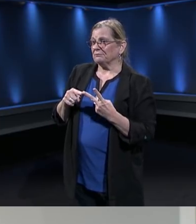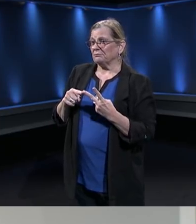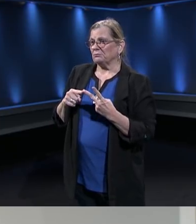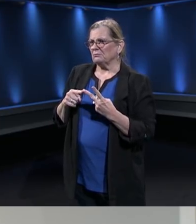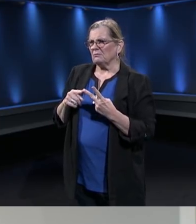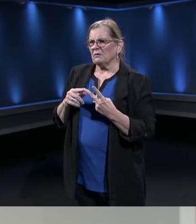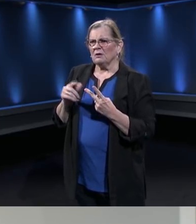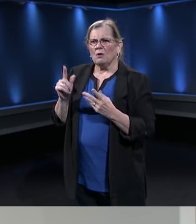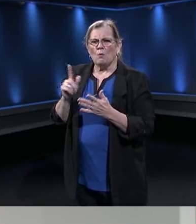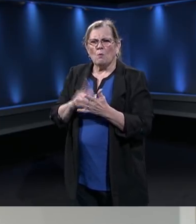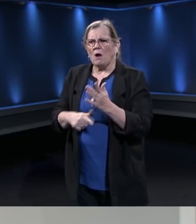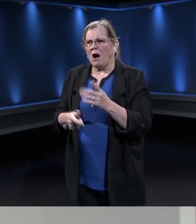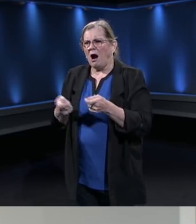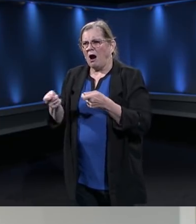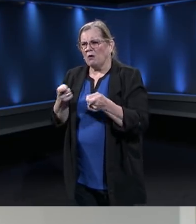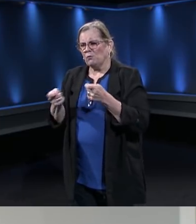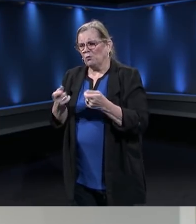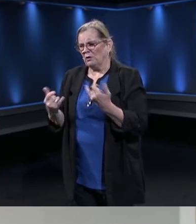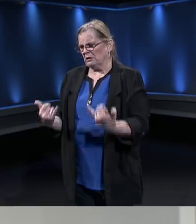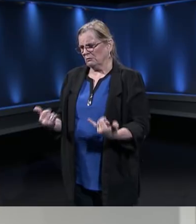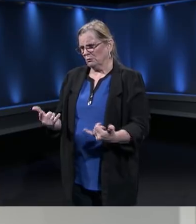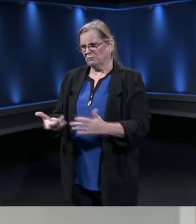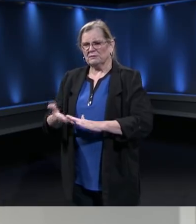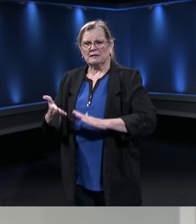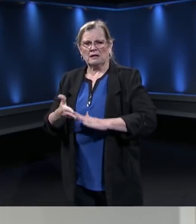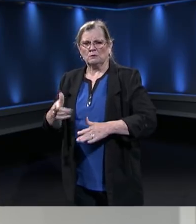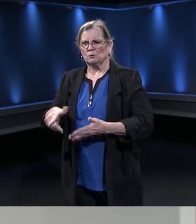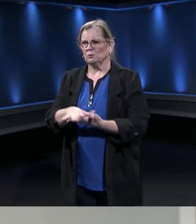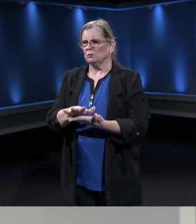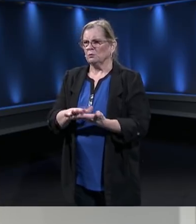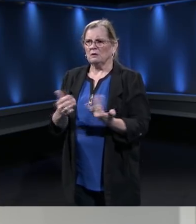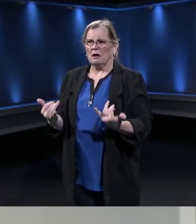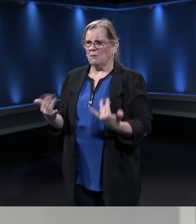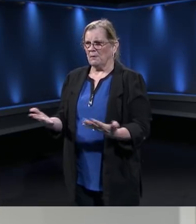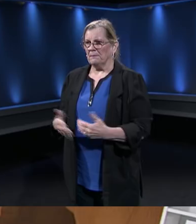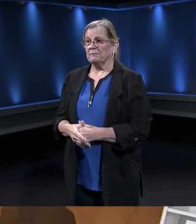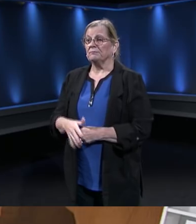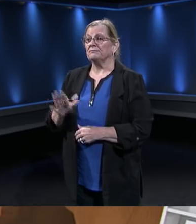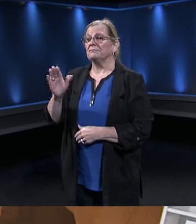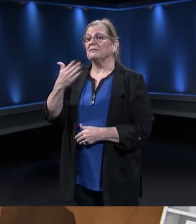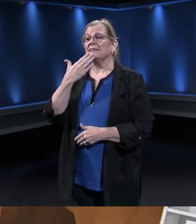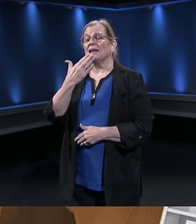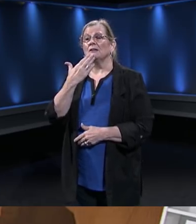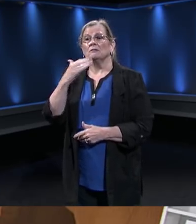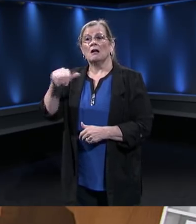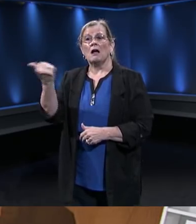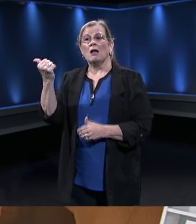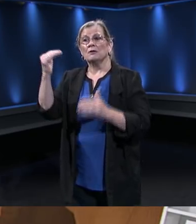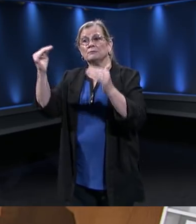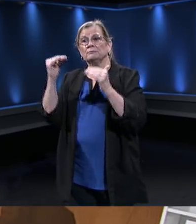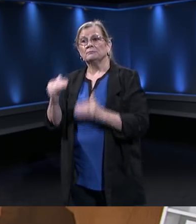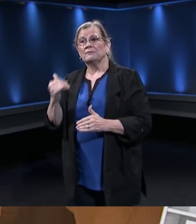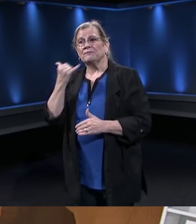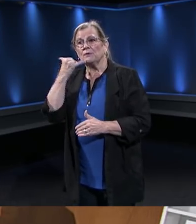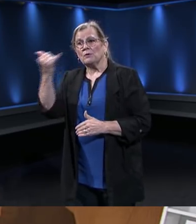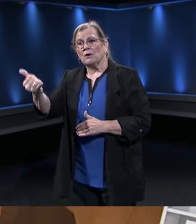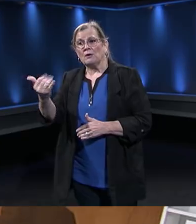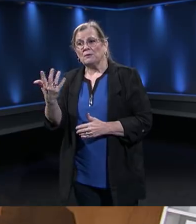on here in Fairfax County Public Schools. Let's take another phone call. Caller, welcome to the Return to School Town Hall.